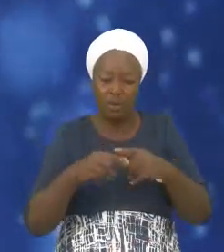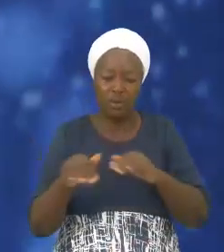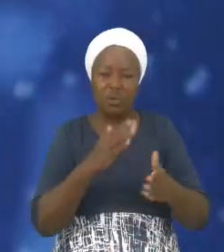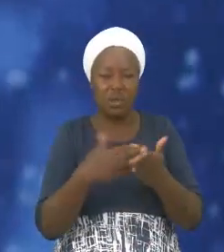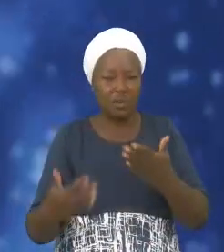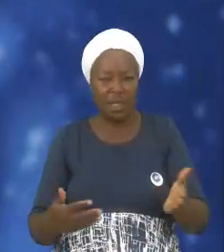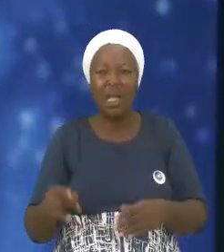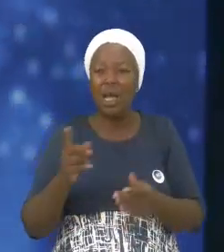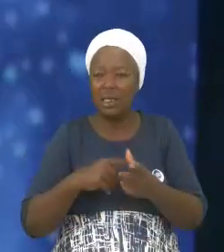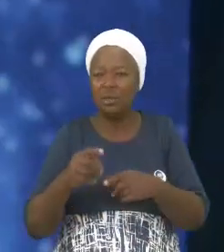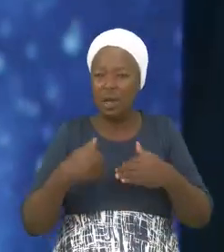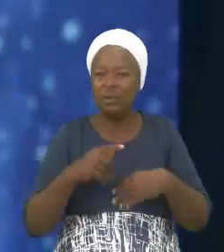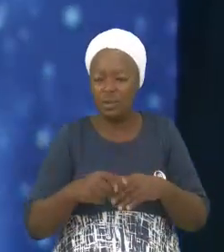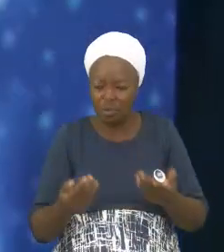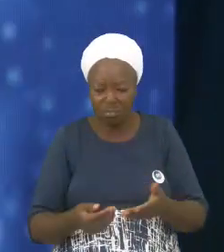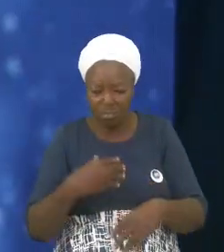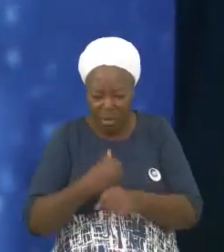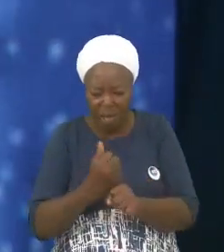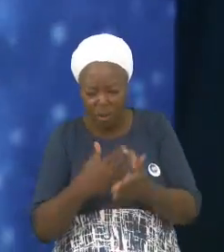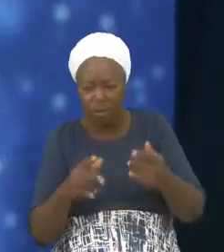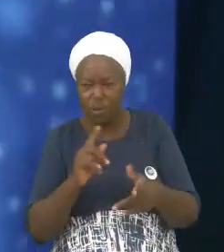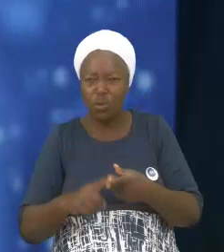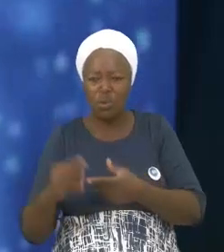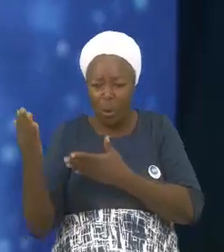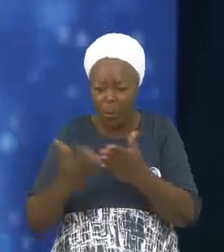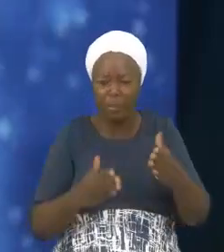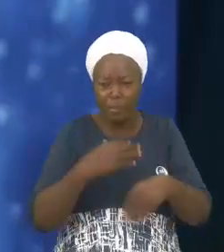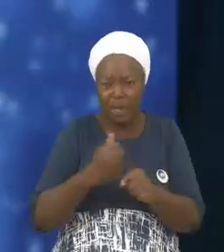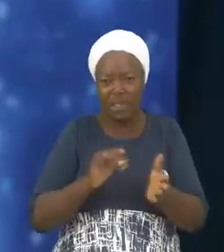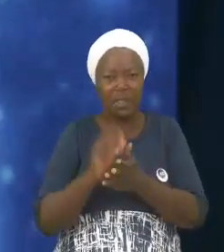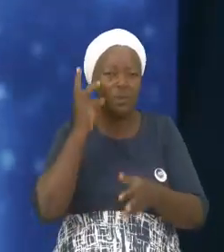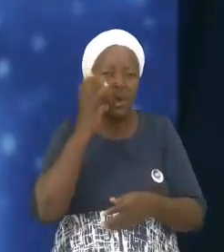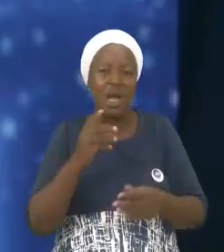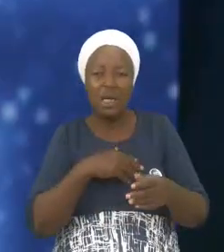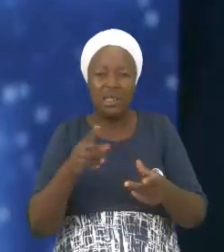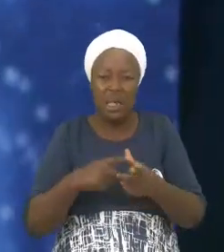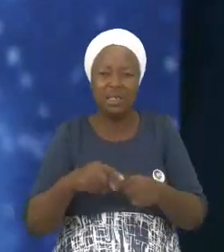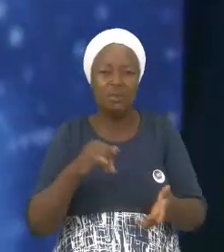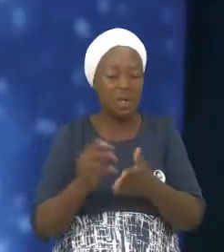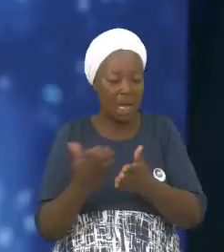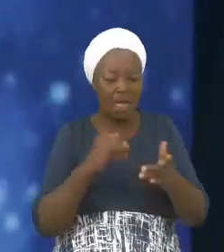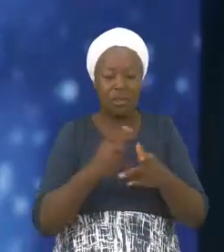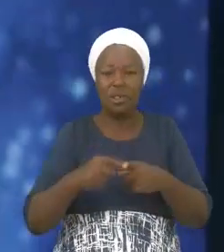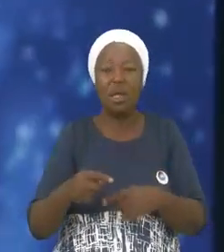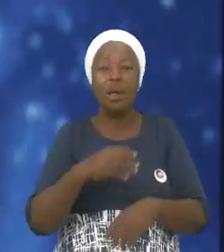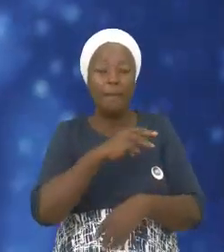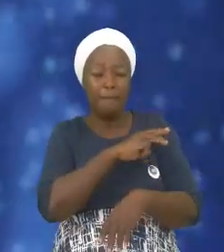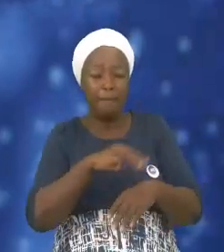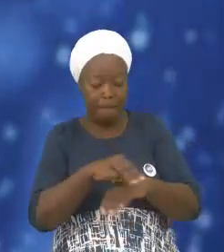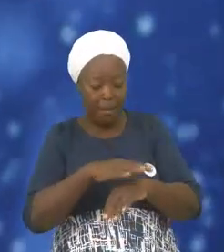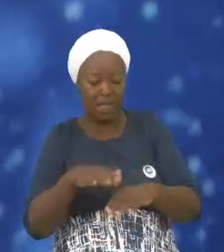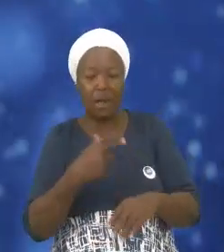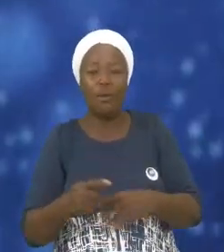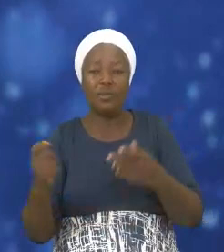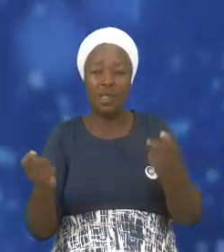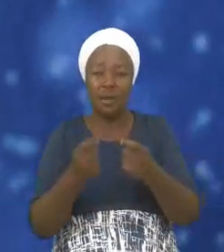has to be fermented. And after the fermentation, then we'll carry to the master of ceremony. But when there's no